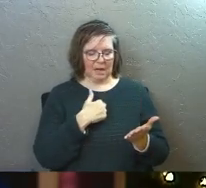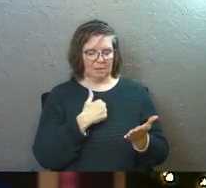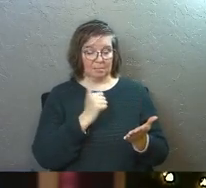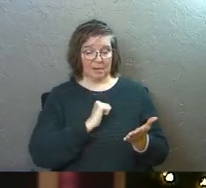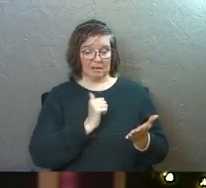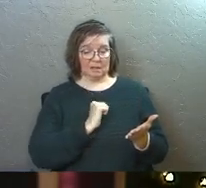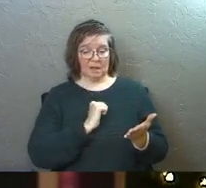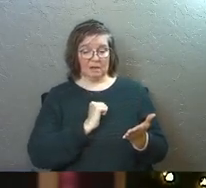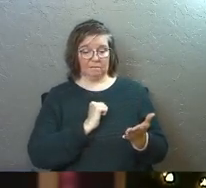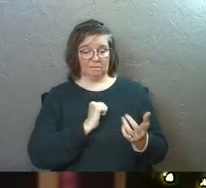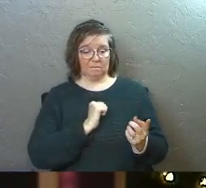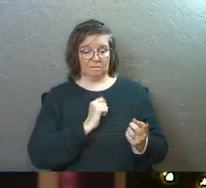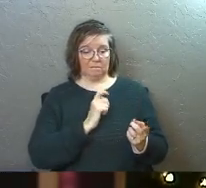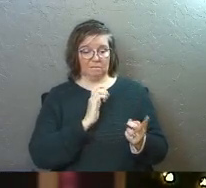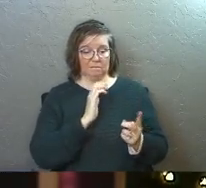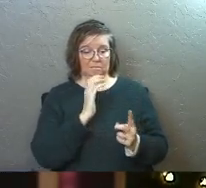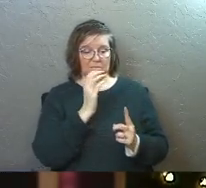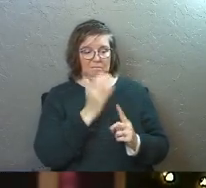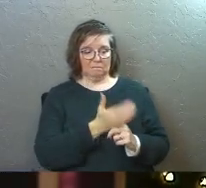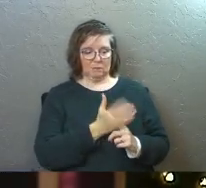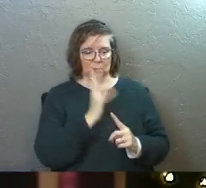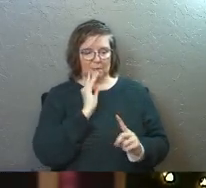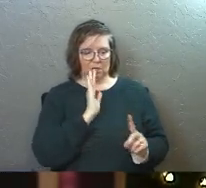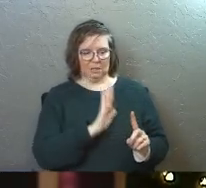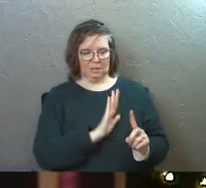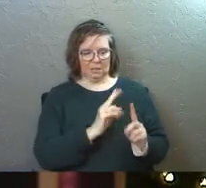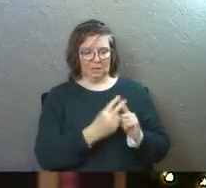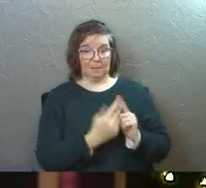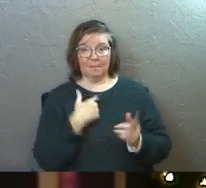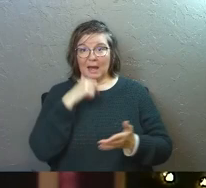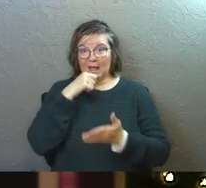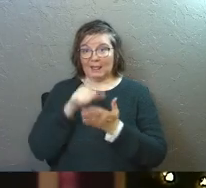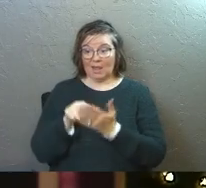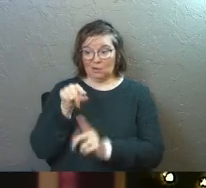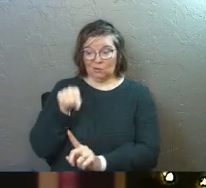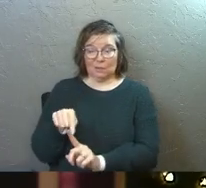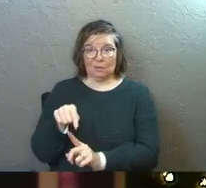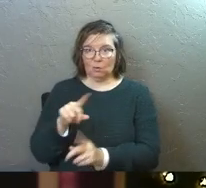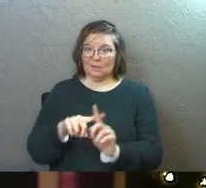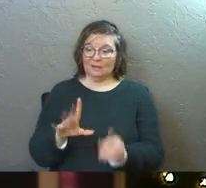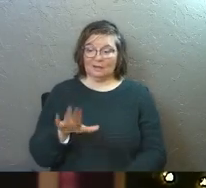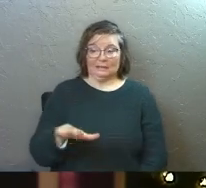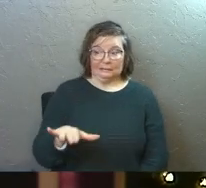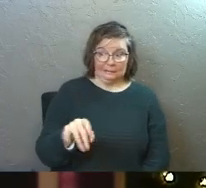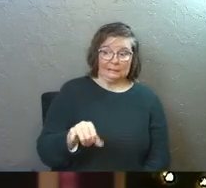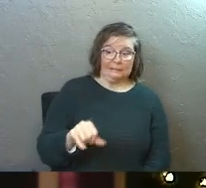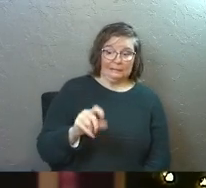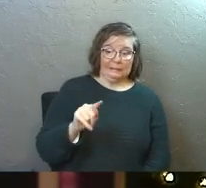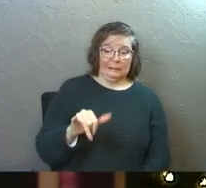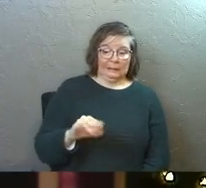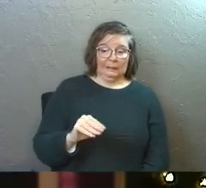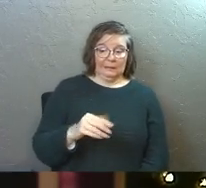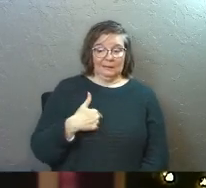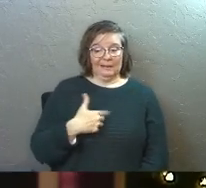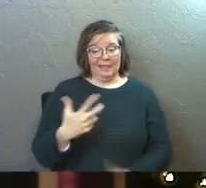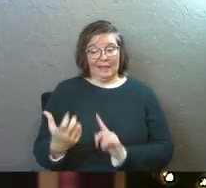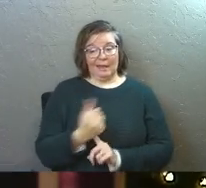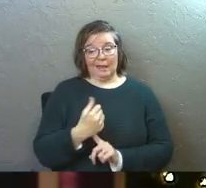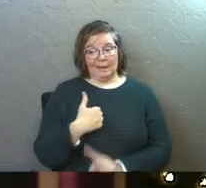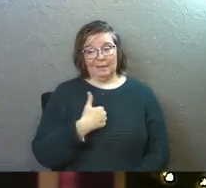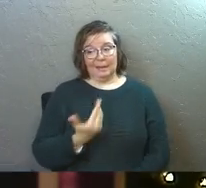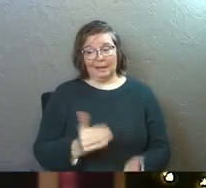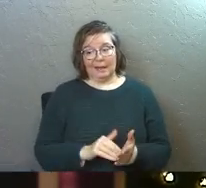place myself in Paul's shoes, my letter to Timothy would have looked a lot different, right? Like, hey, yo, Tim, they got me